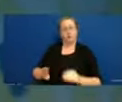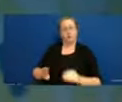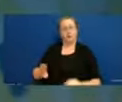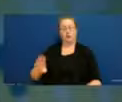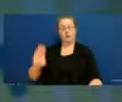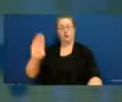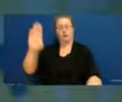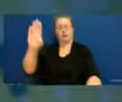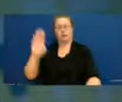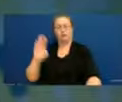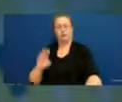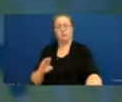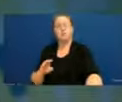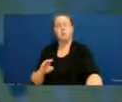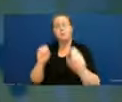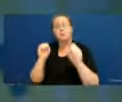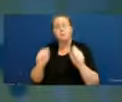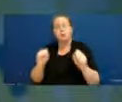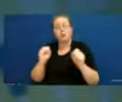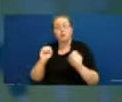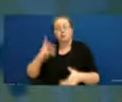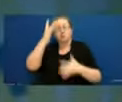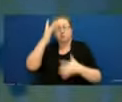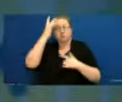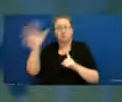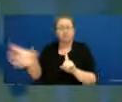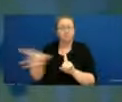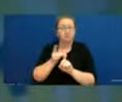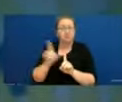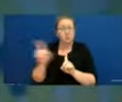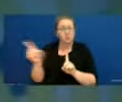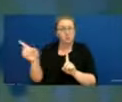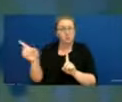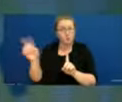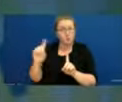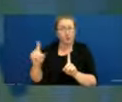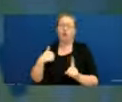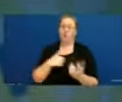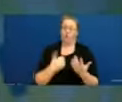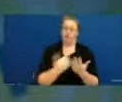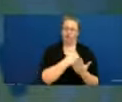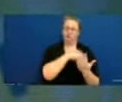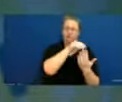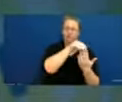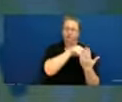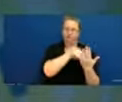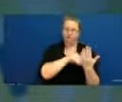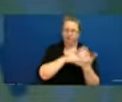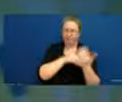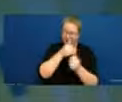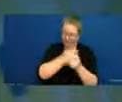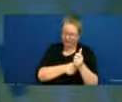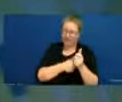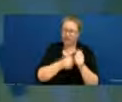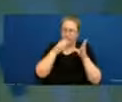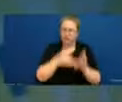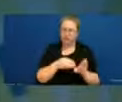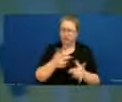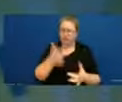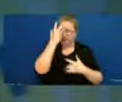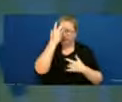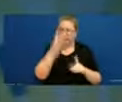at this by likely source of transmission, so this is the data that we collect from public health with every single case to try